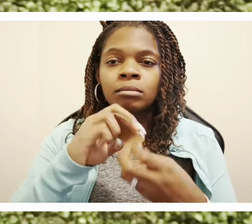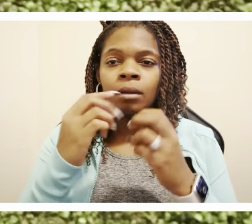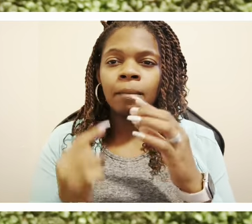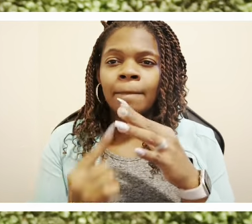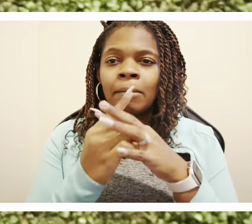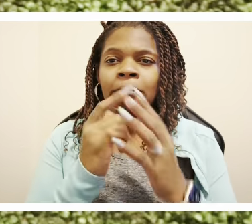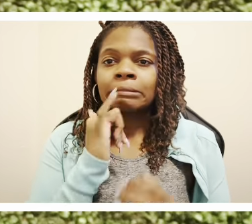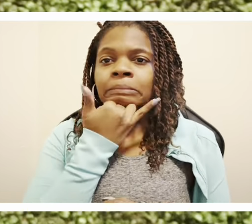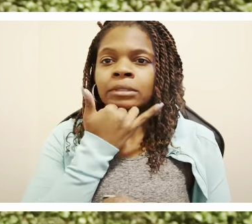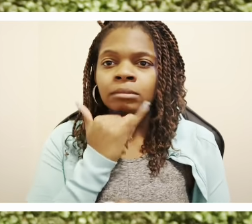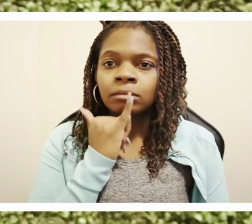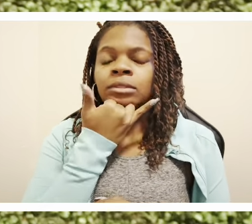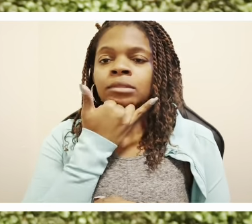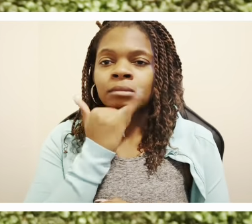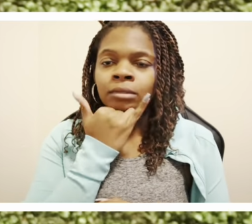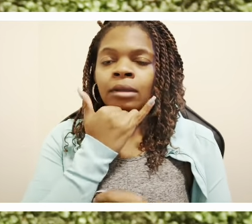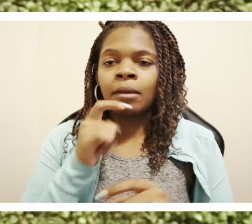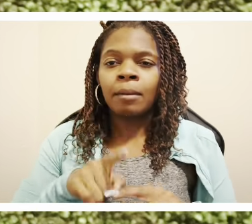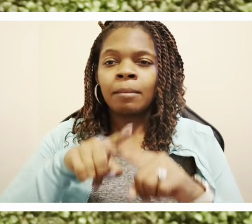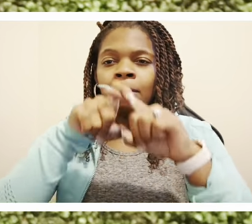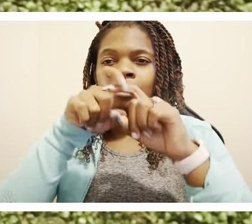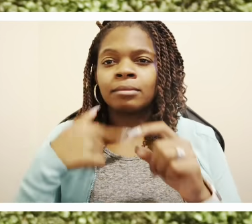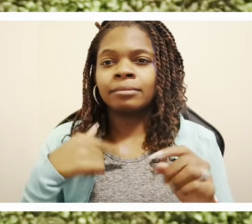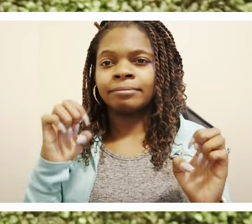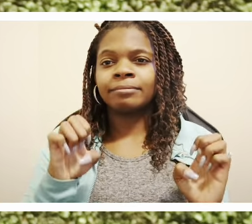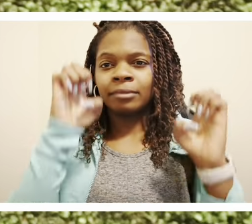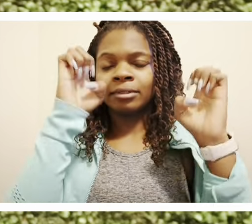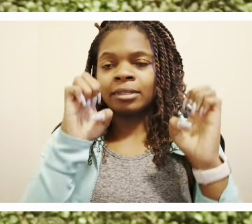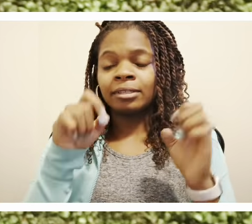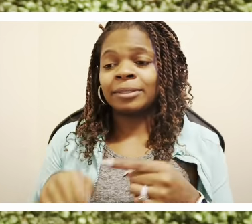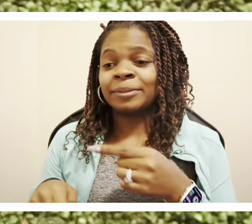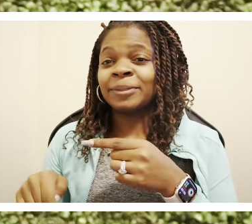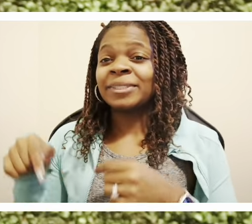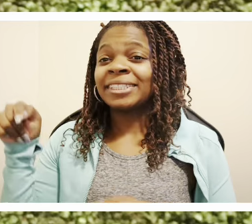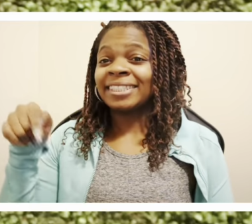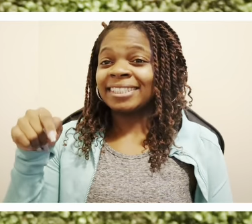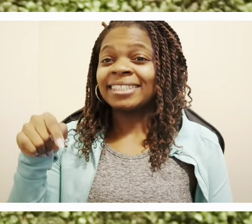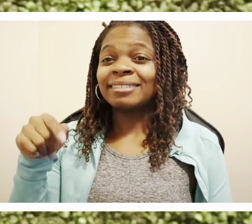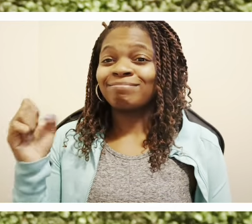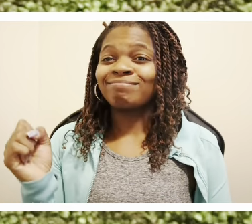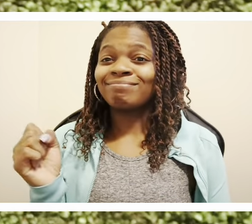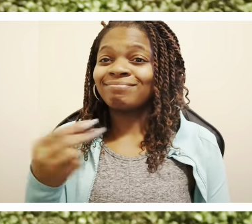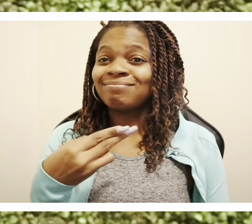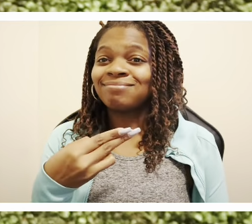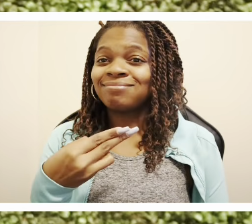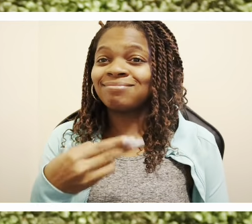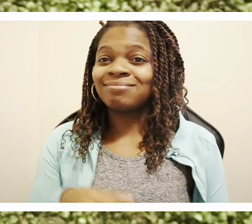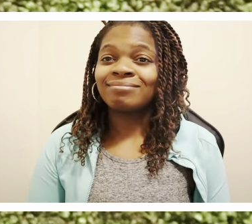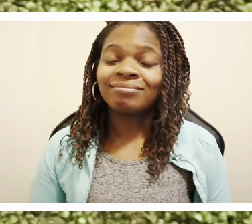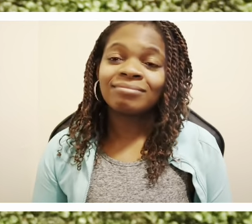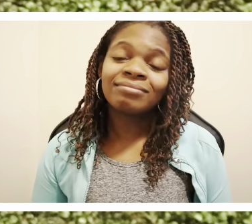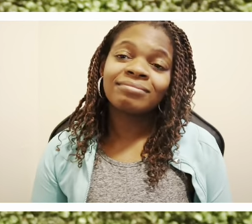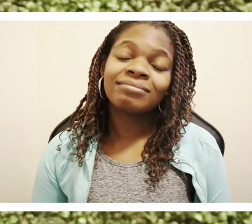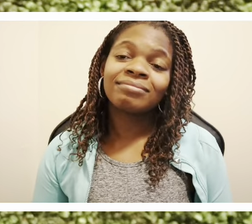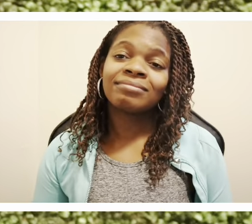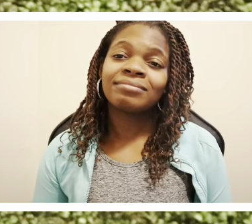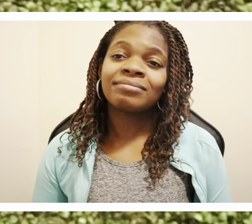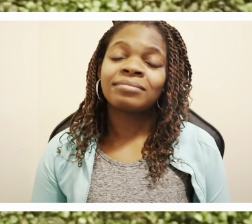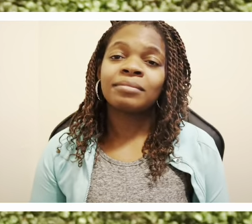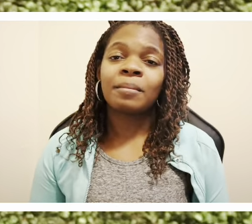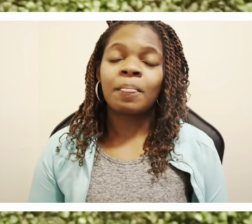so that happens. So with actually having this Fitbit was so much better when it came to lifting weights. So for that,